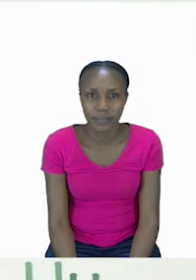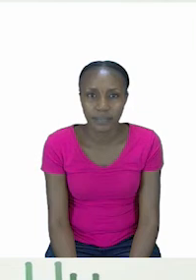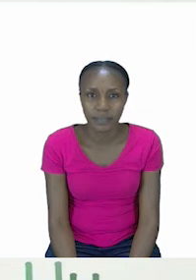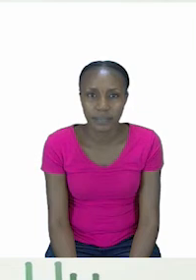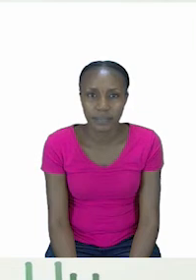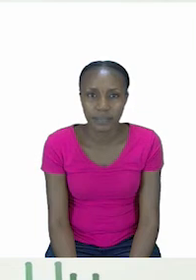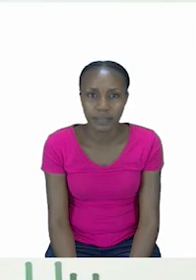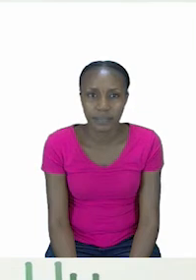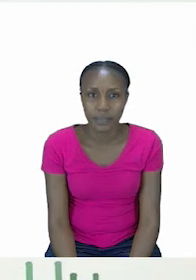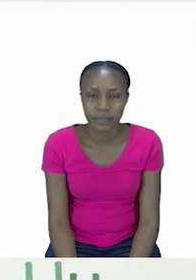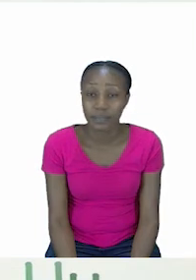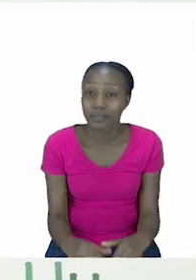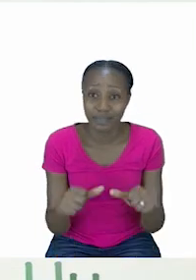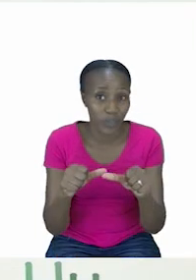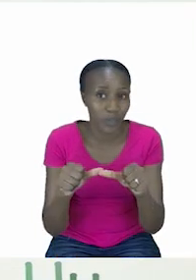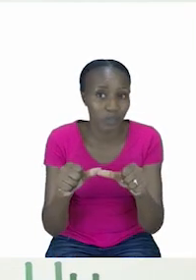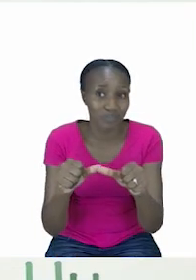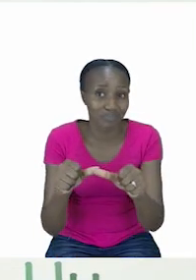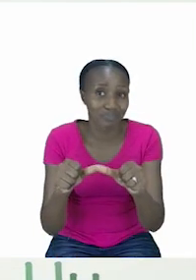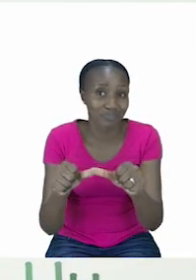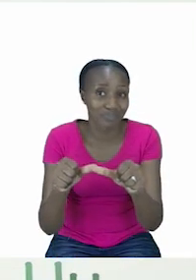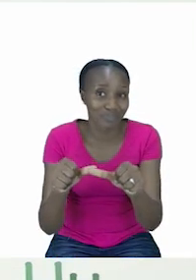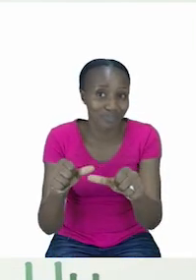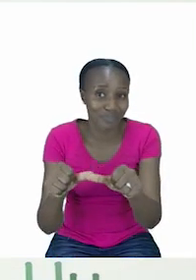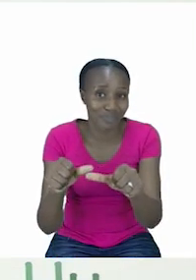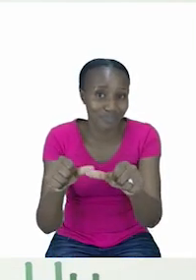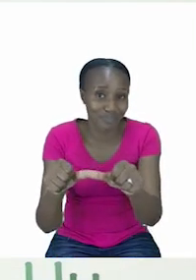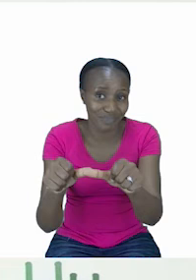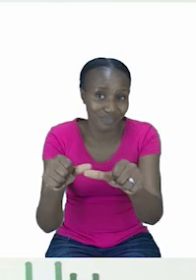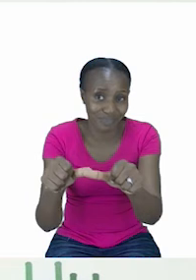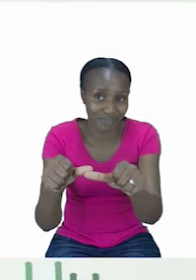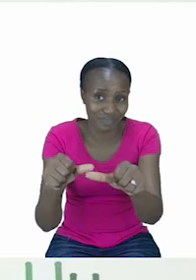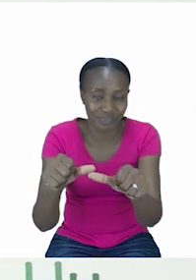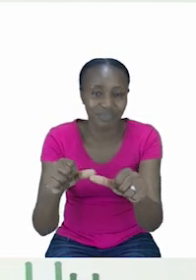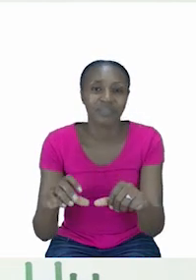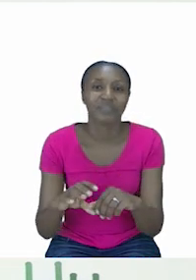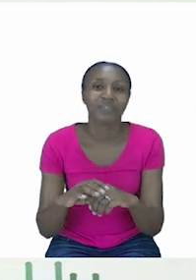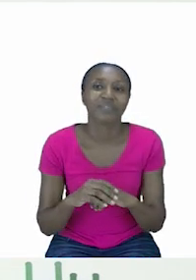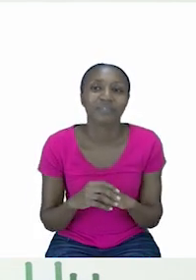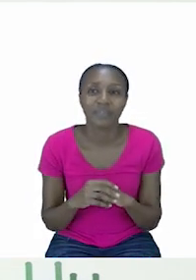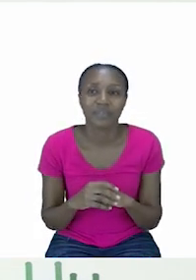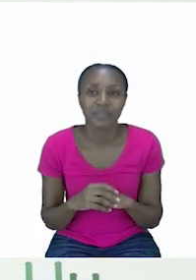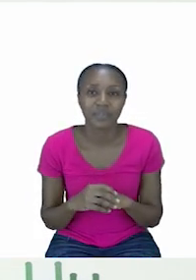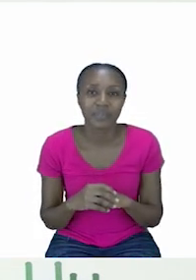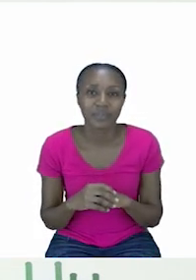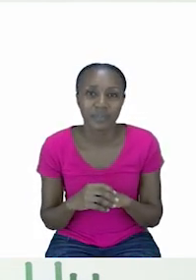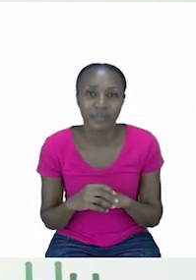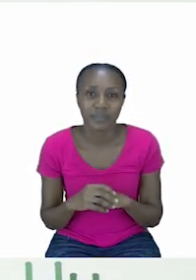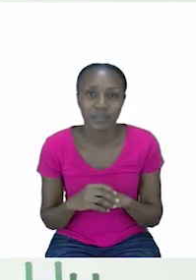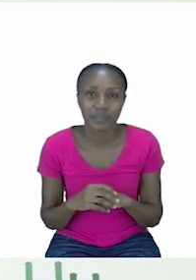down. Let's keep going. I want you to say it with me. Don't lift your pencil.